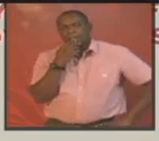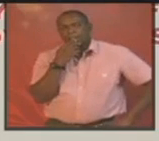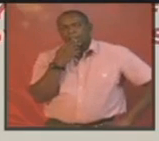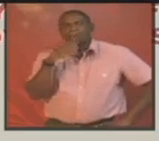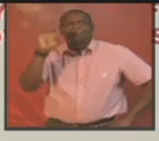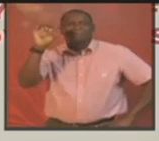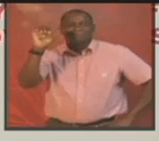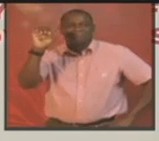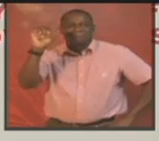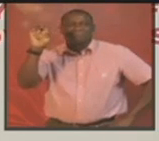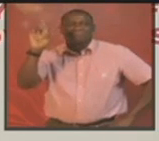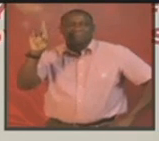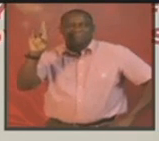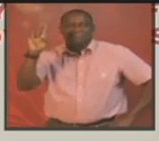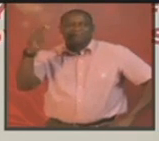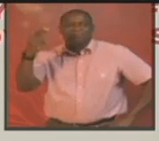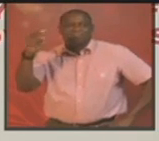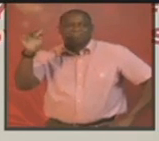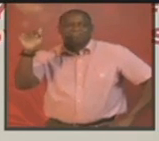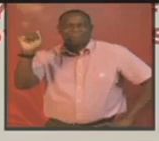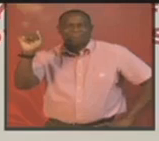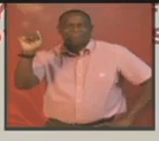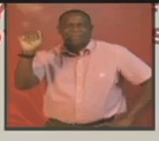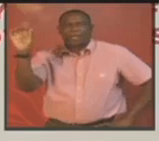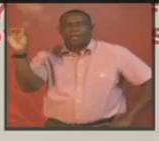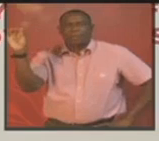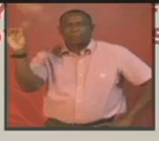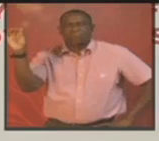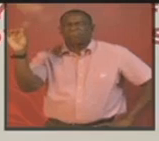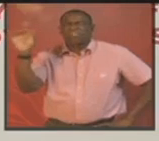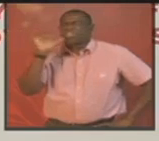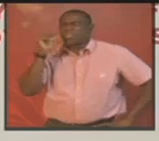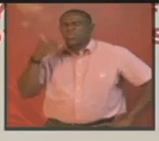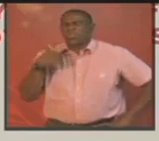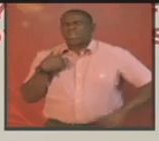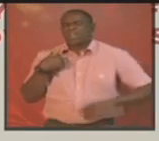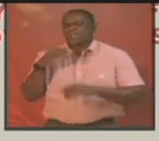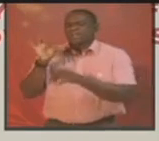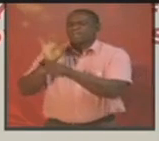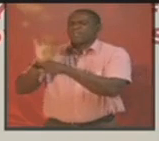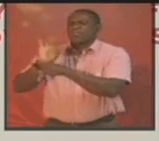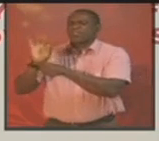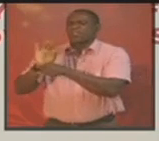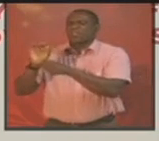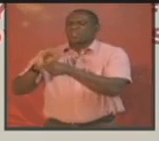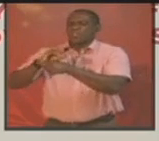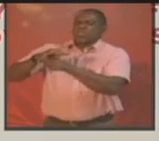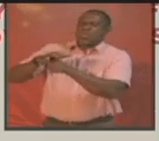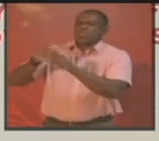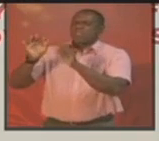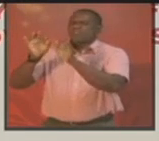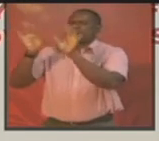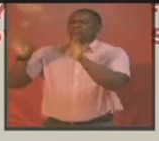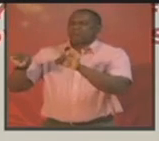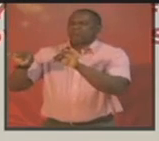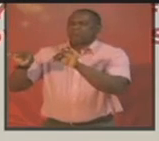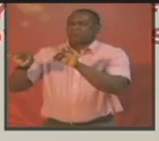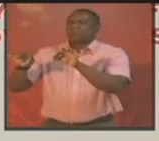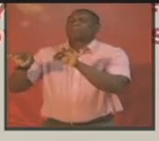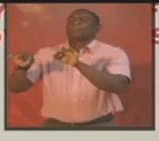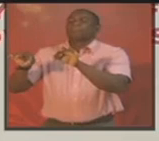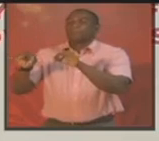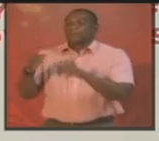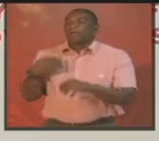have actual functional COVID facilities. The 3 RHAs that had functional COVID